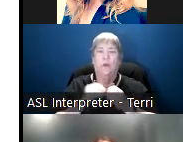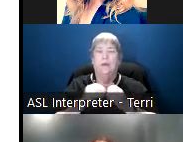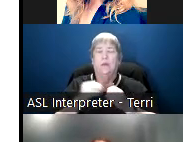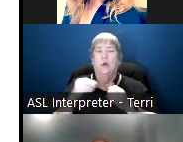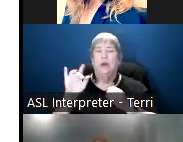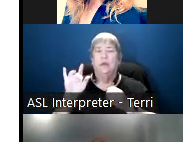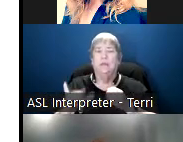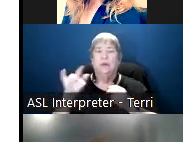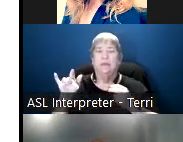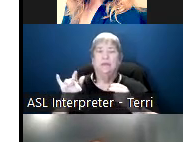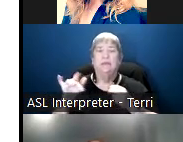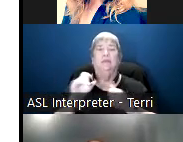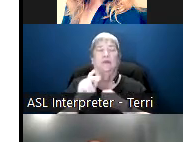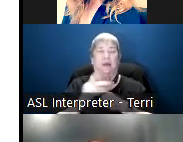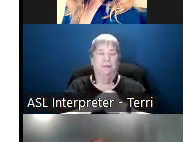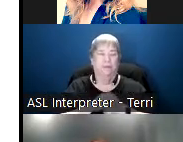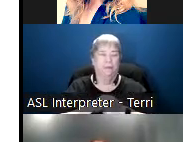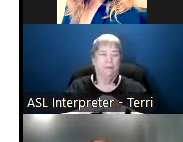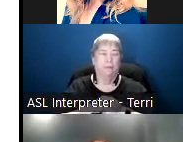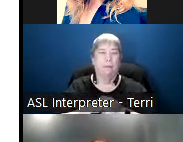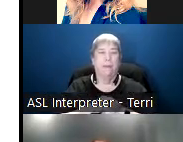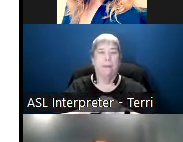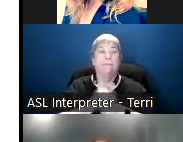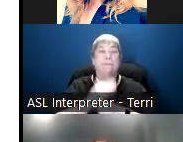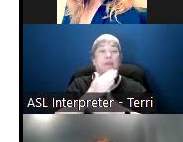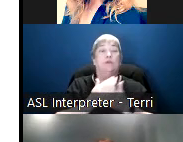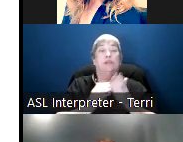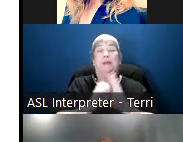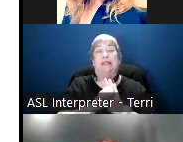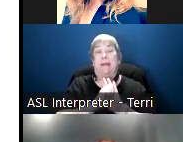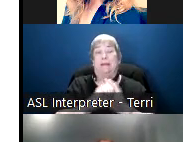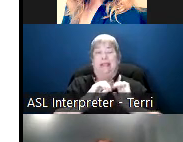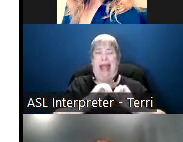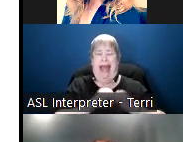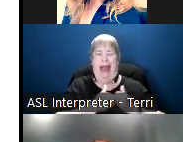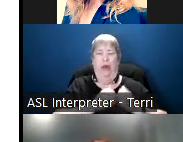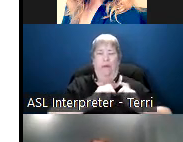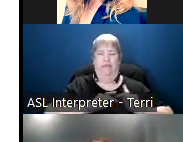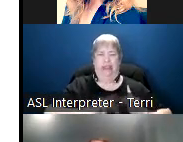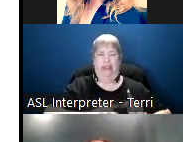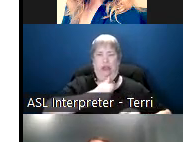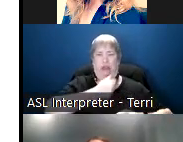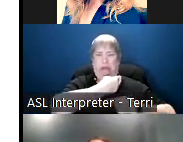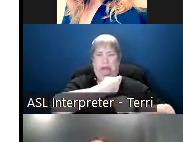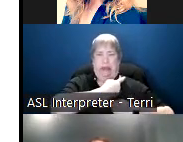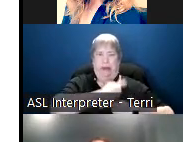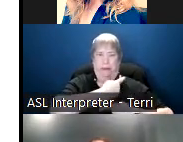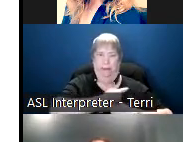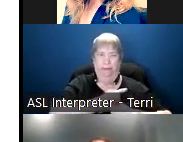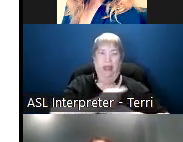the full appear. Yep, there we go. So some examples here include eating a balanced